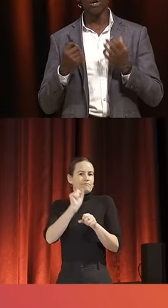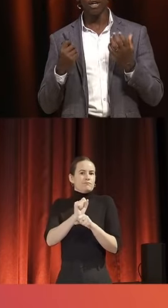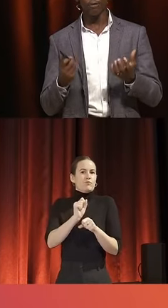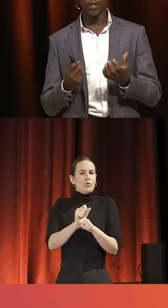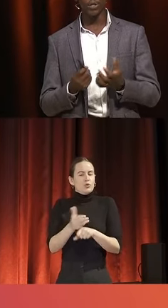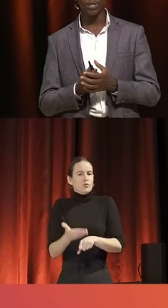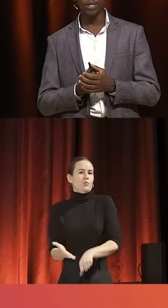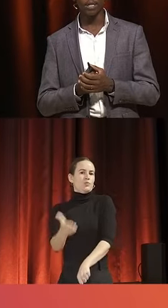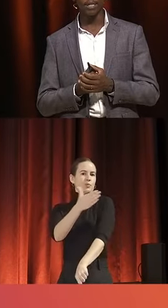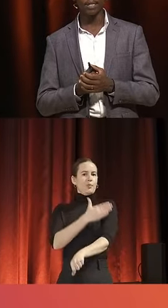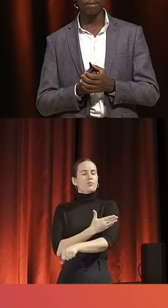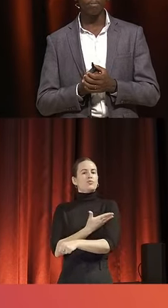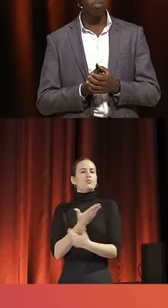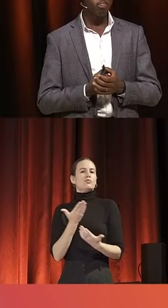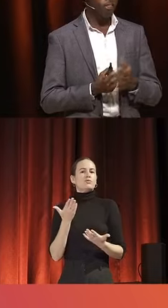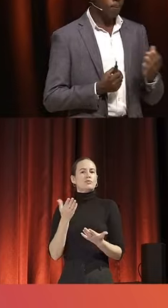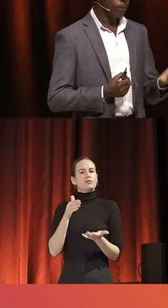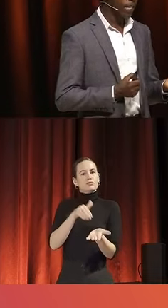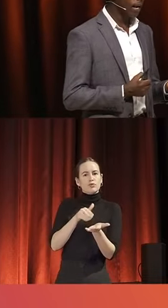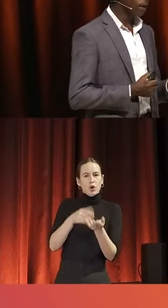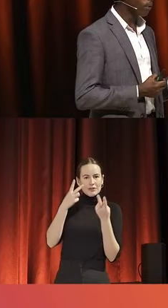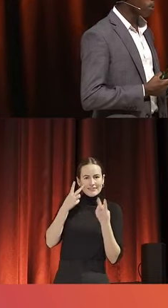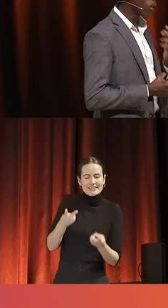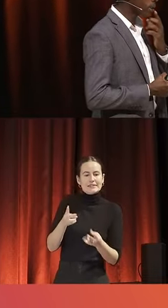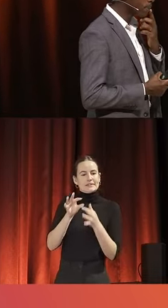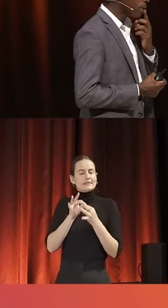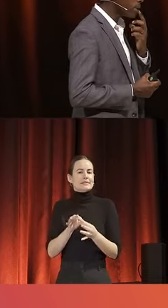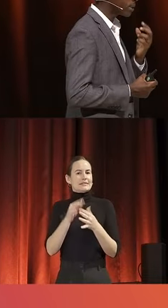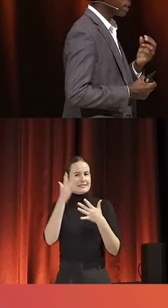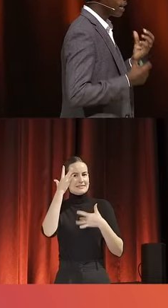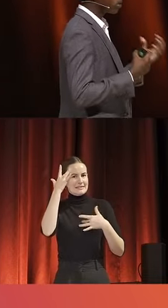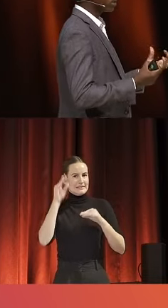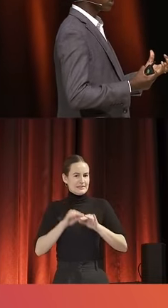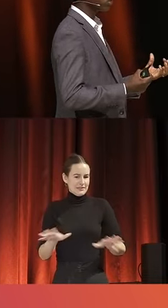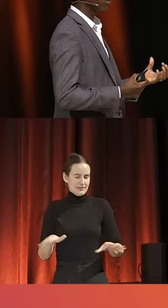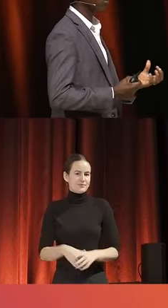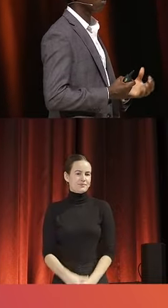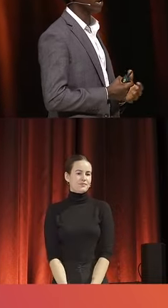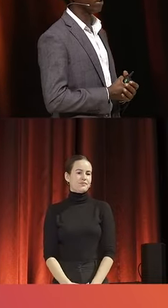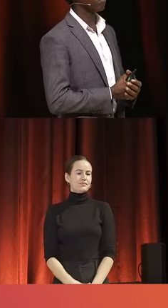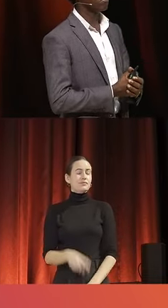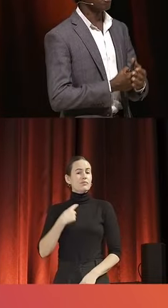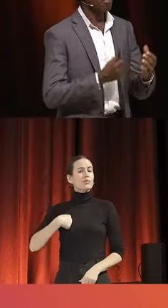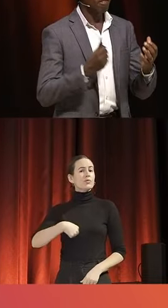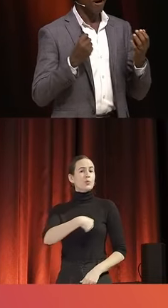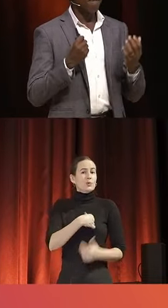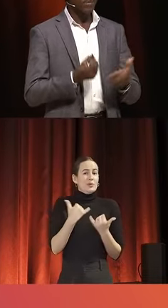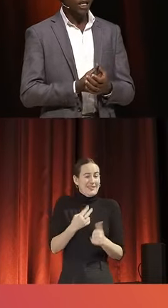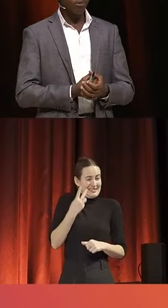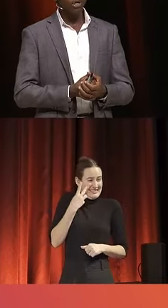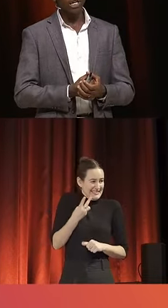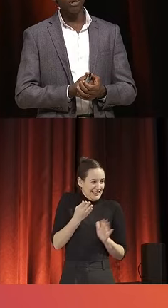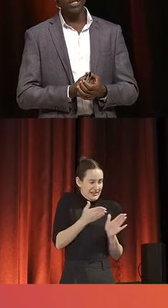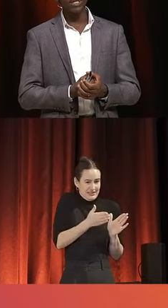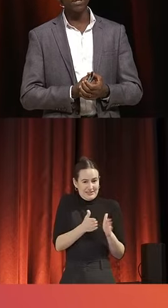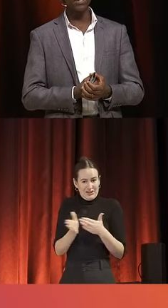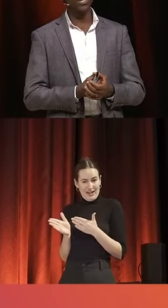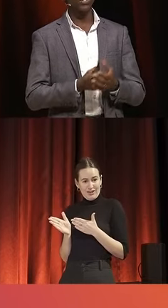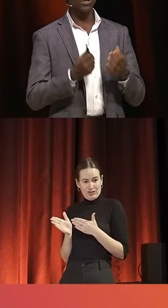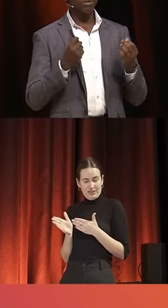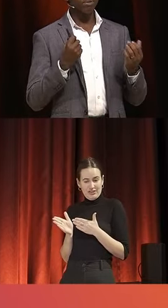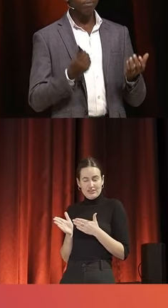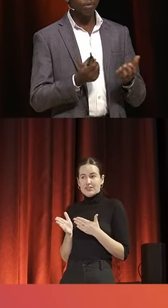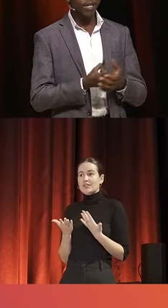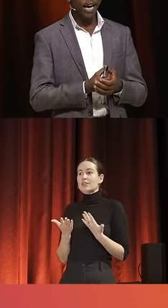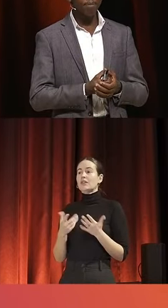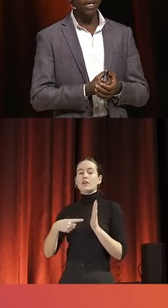and infectious diseases. But right now, we're experiencing a transition where non-communicable diseases such